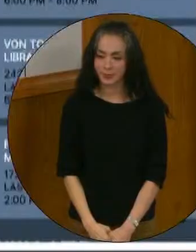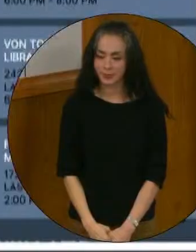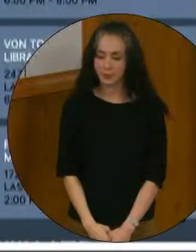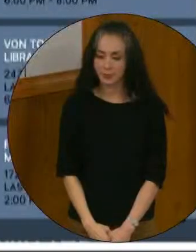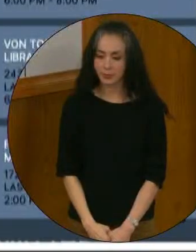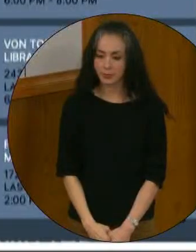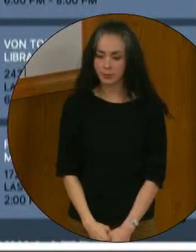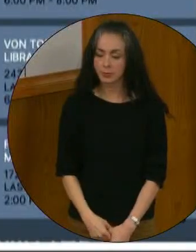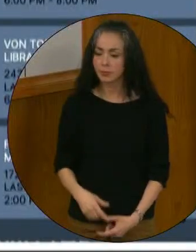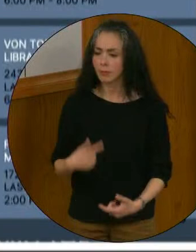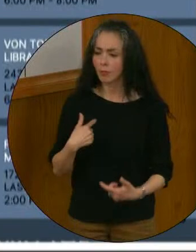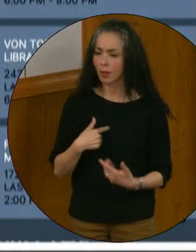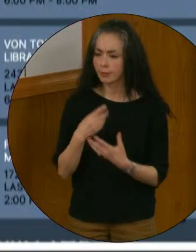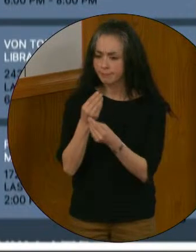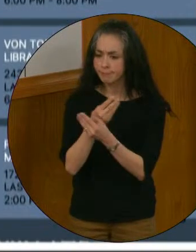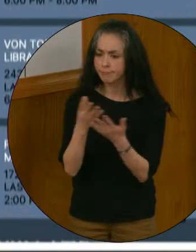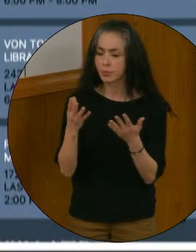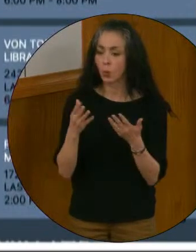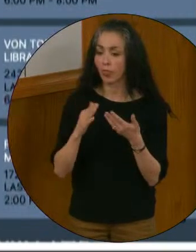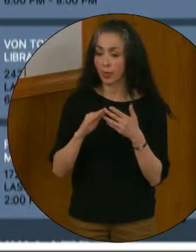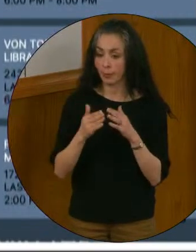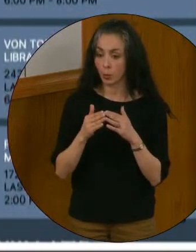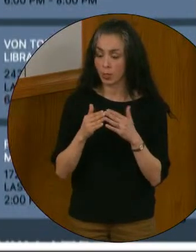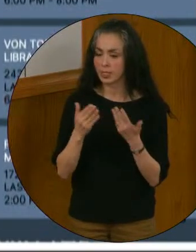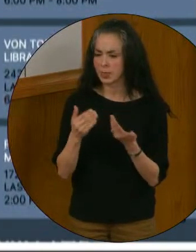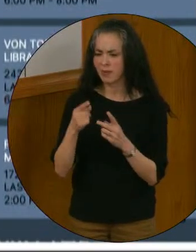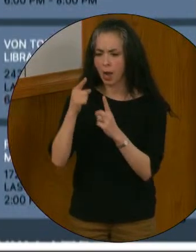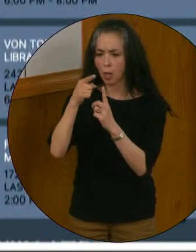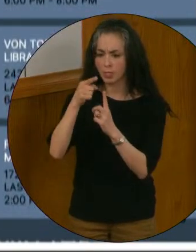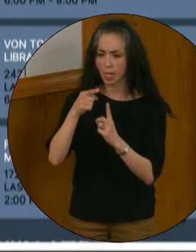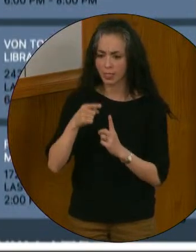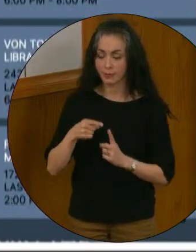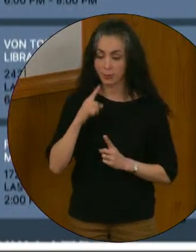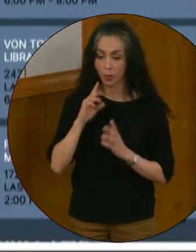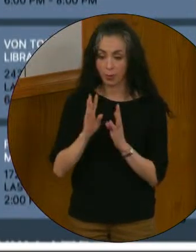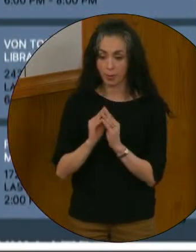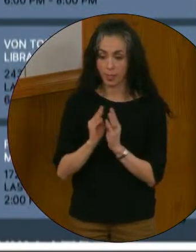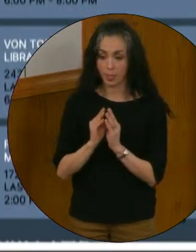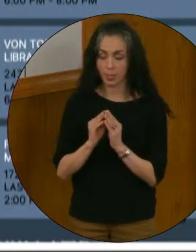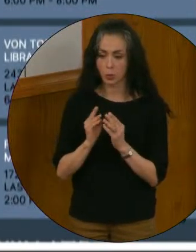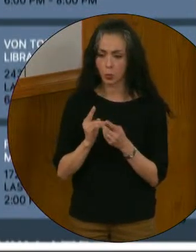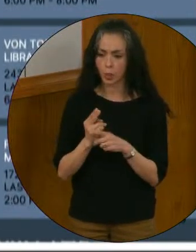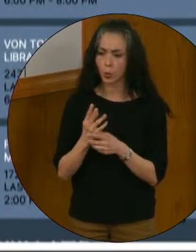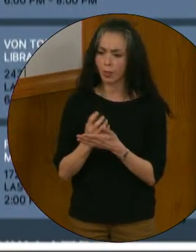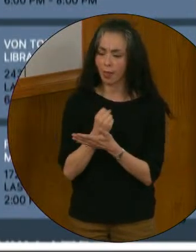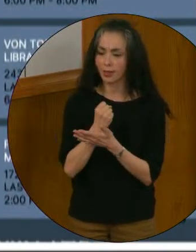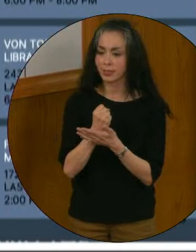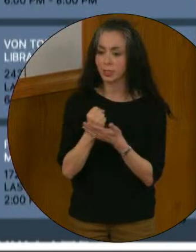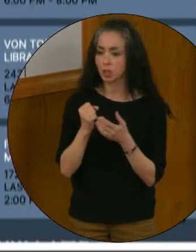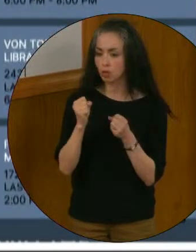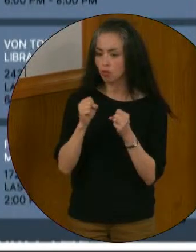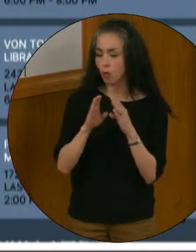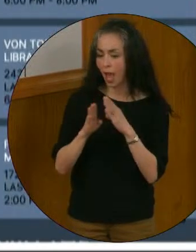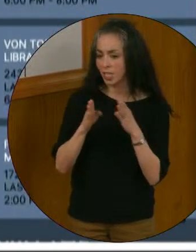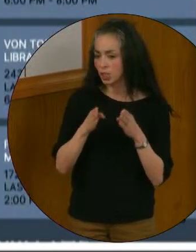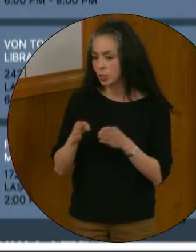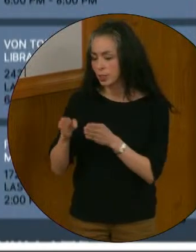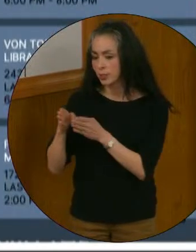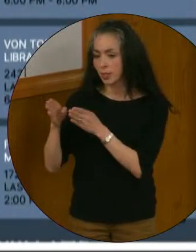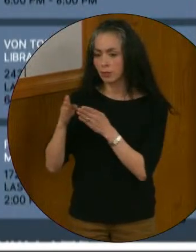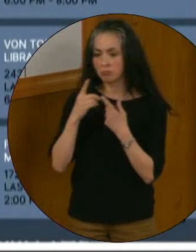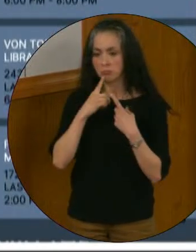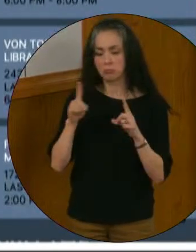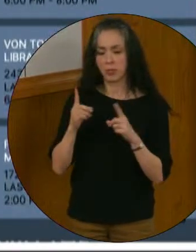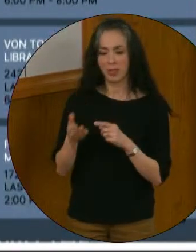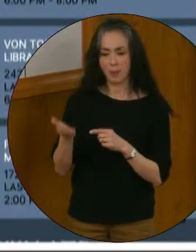So we shared with the community some of our objectives for the meetings. We utilized strategies that we found to be successful in the past and didn't